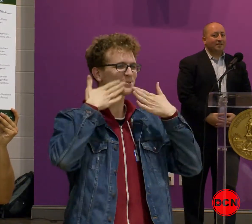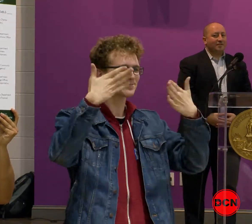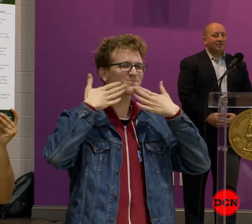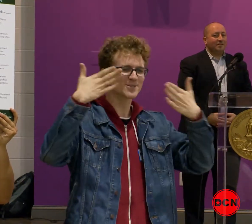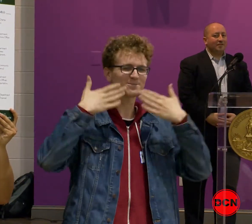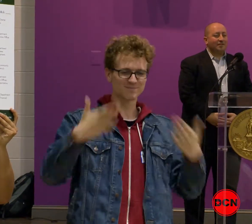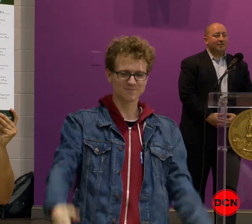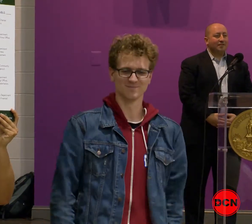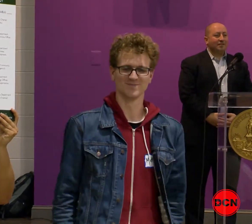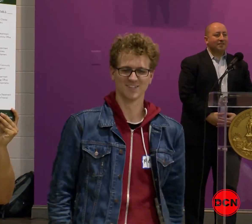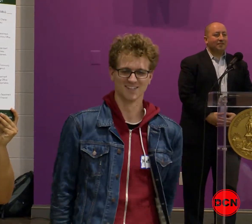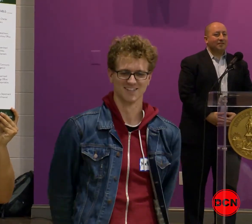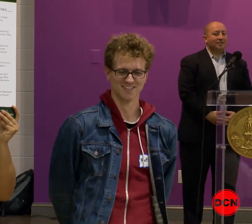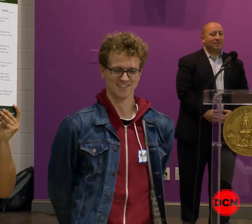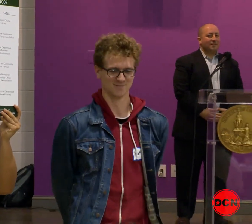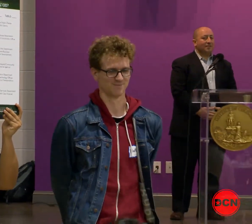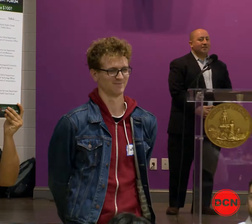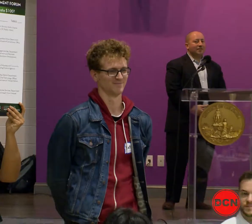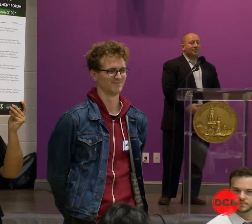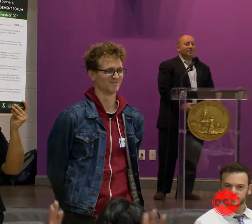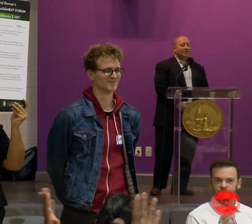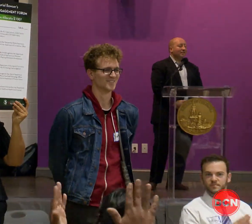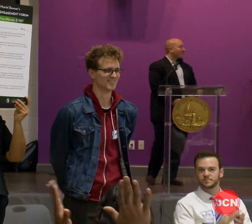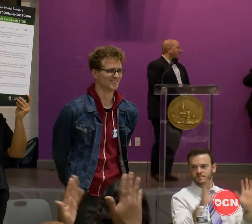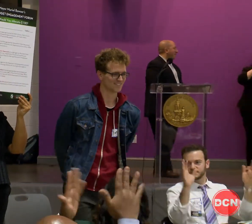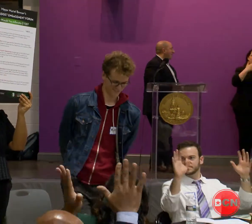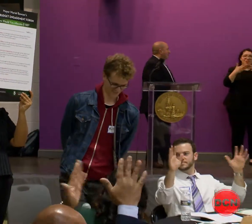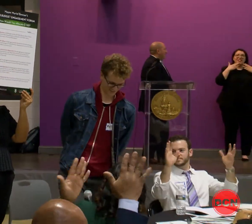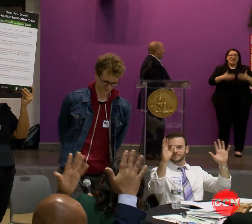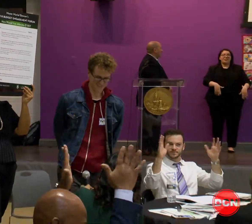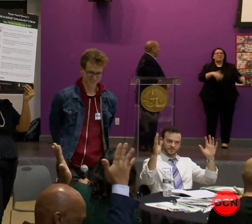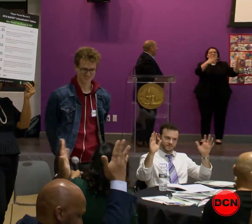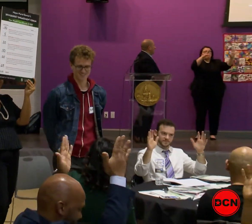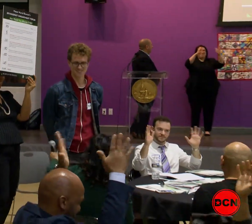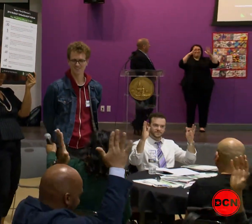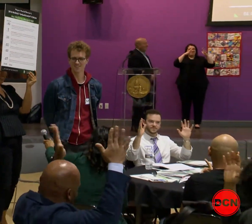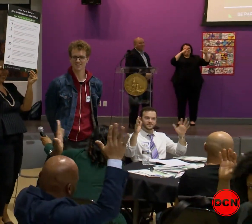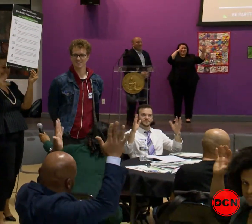reflects what's important to the deaf community. So thank you.